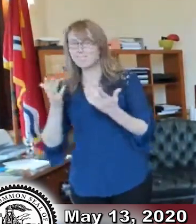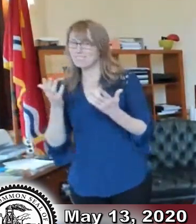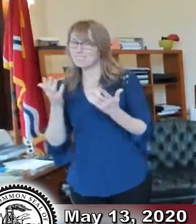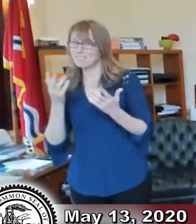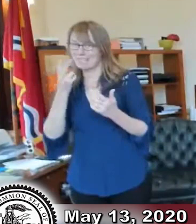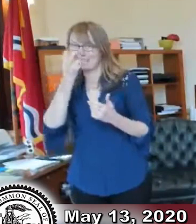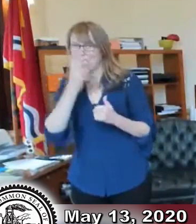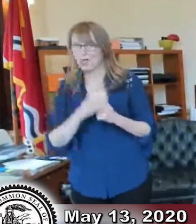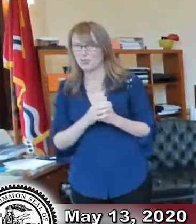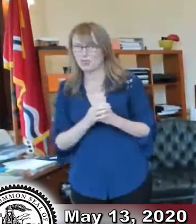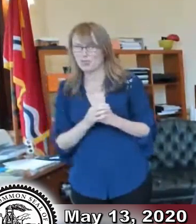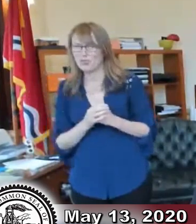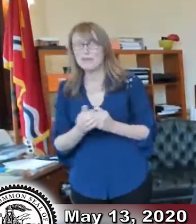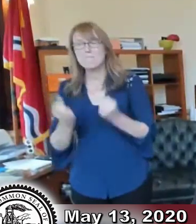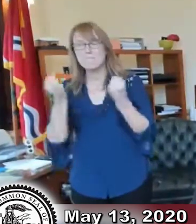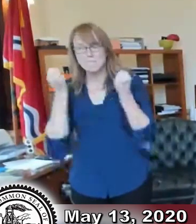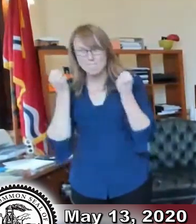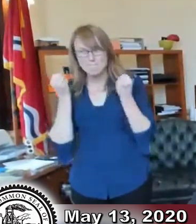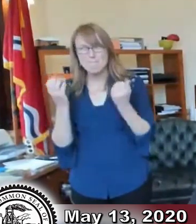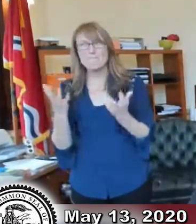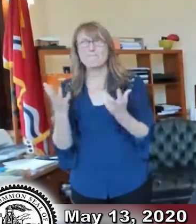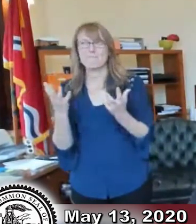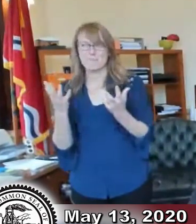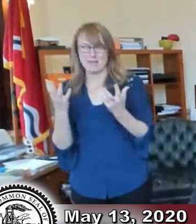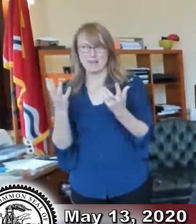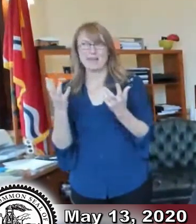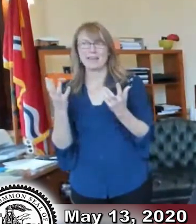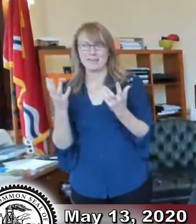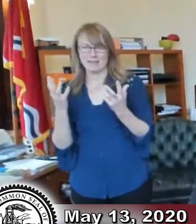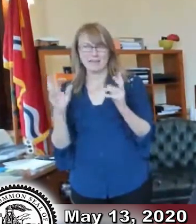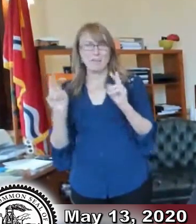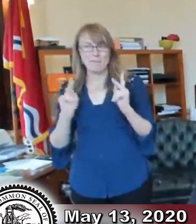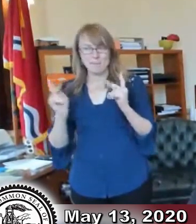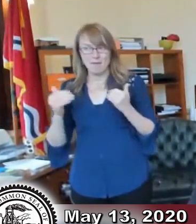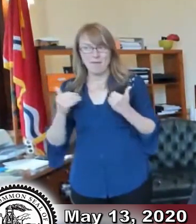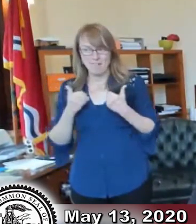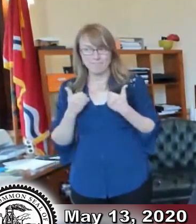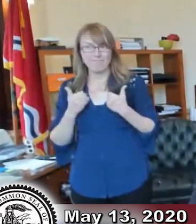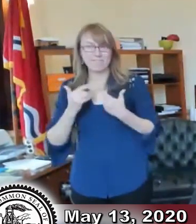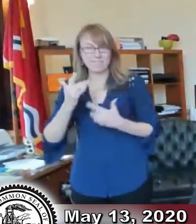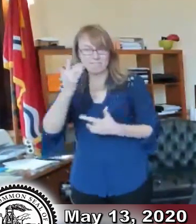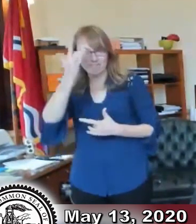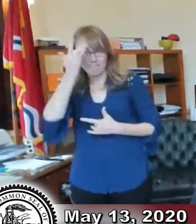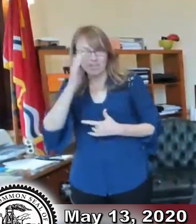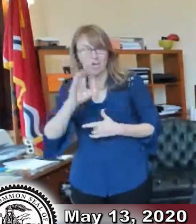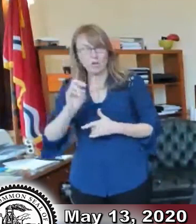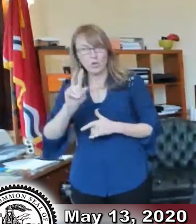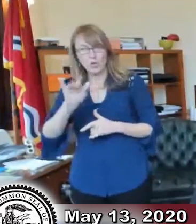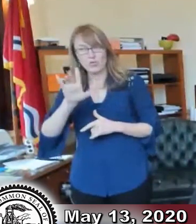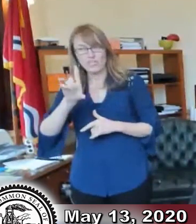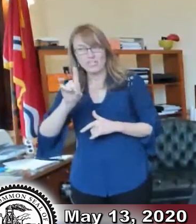There's still a lot of virus. Everybody still needs to be careful. And a